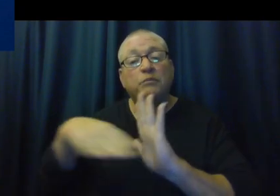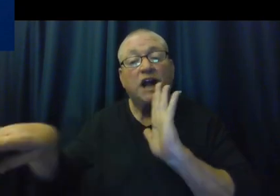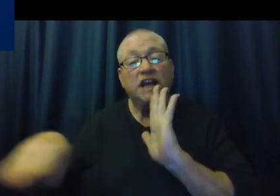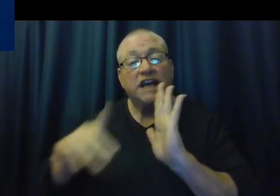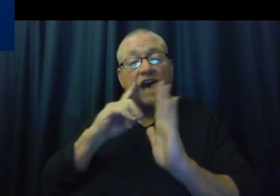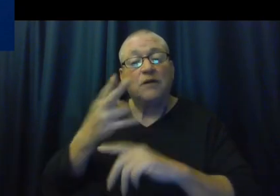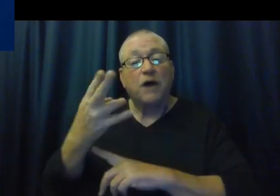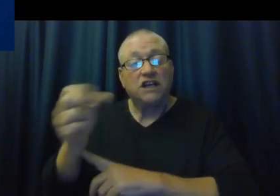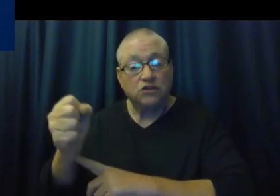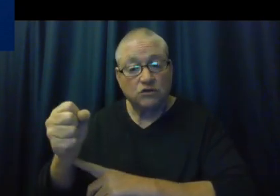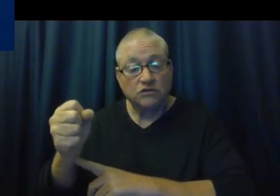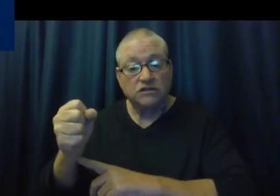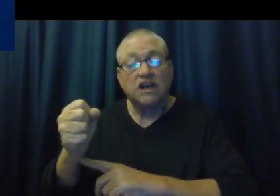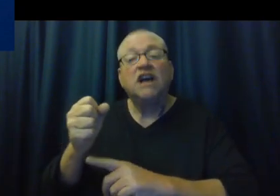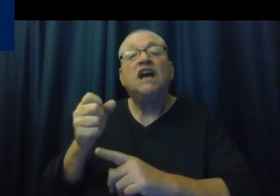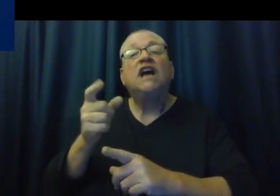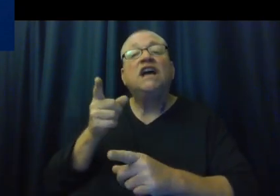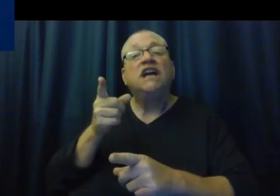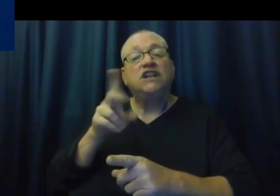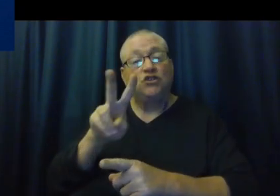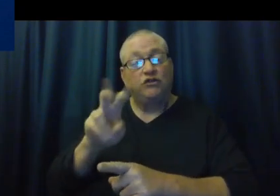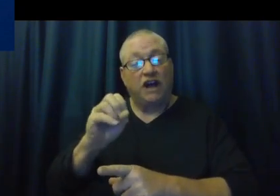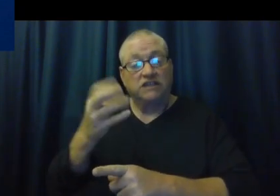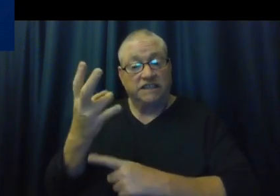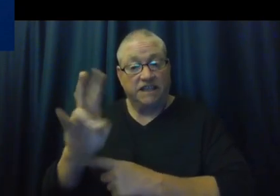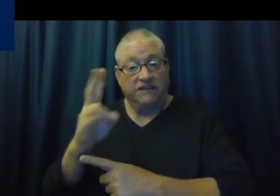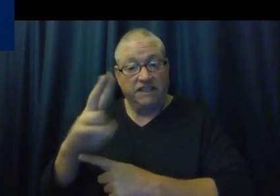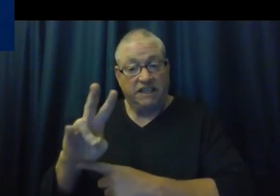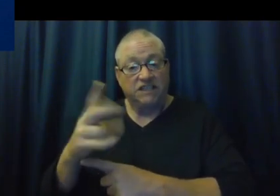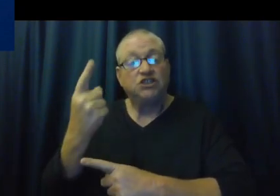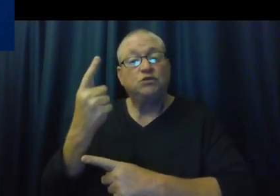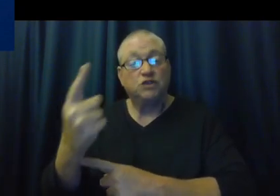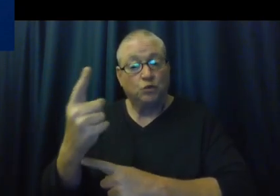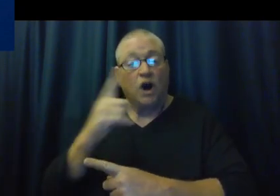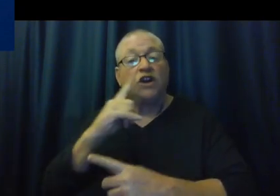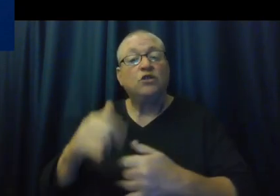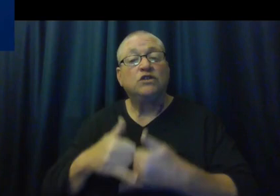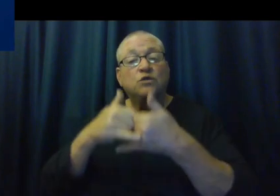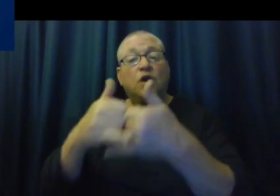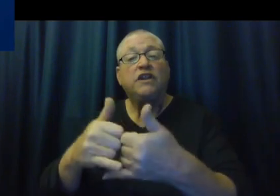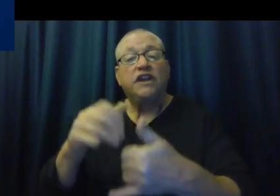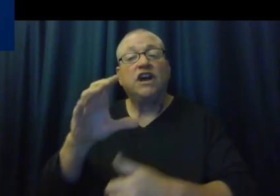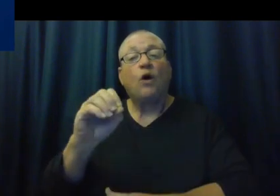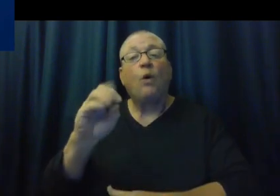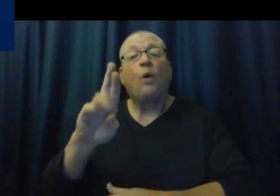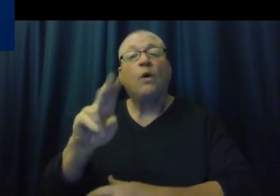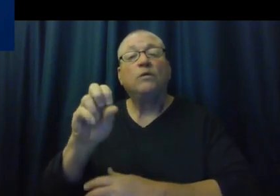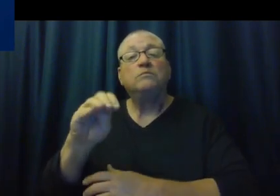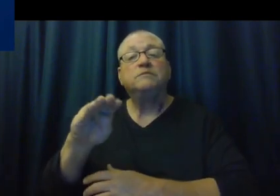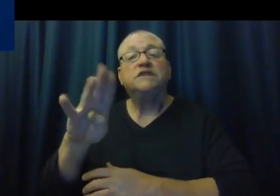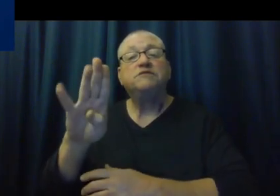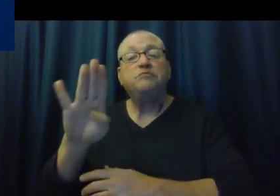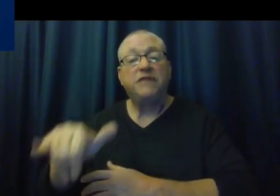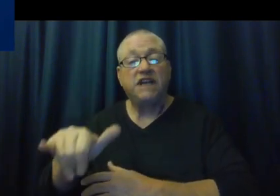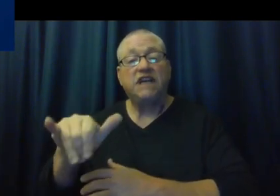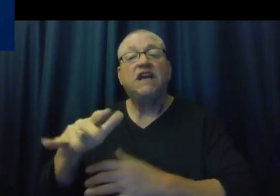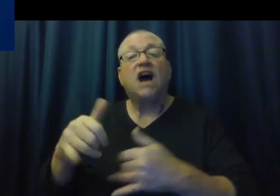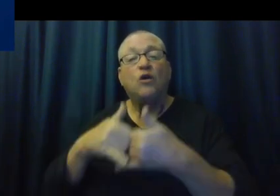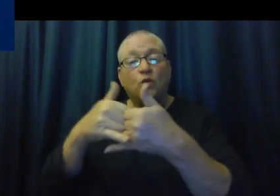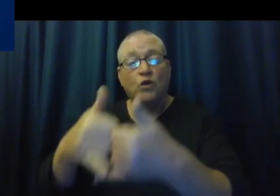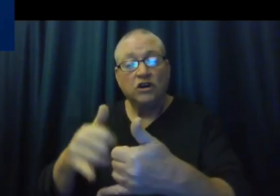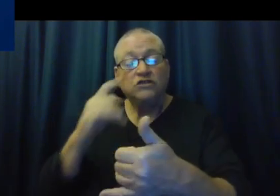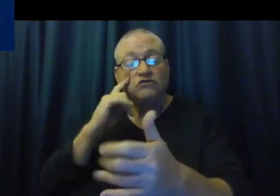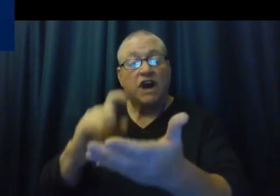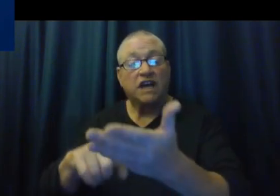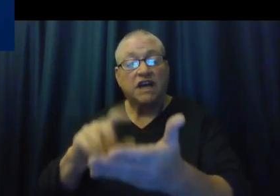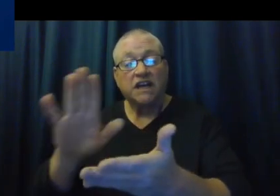2017, she was one of six faculty across Washington State awarded the Ormsby Award for Faculty Citizenship to recognize exemplary